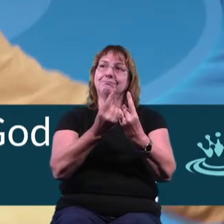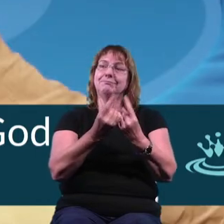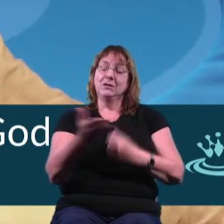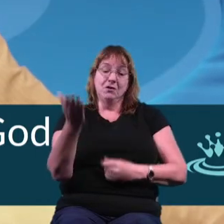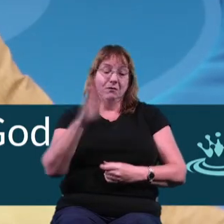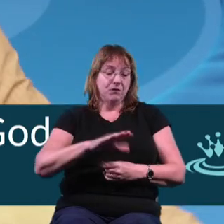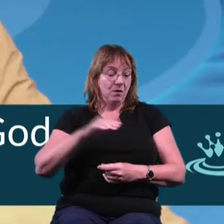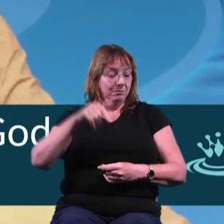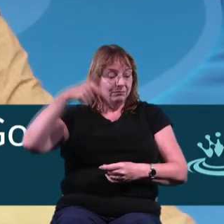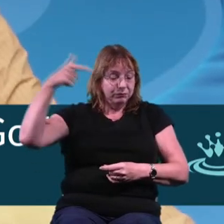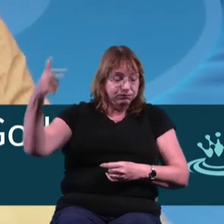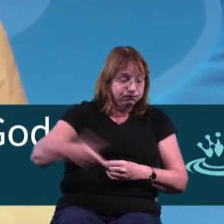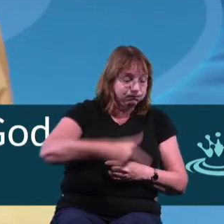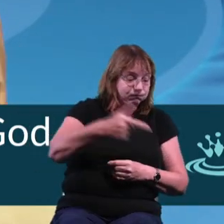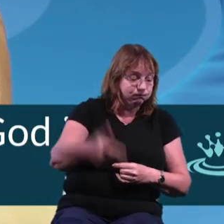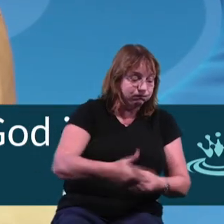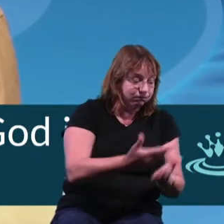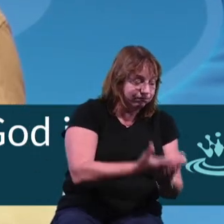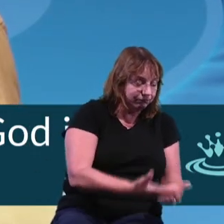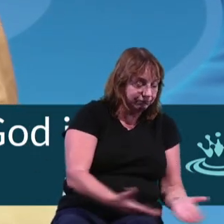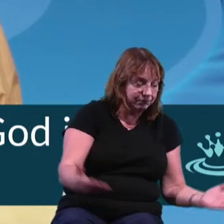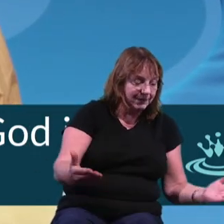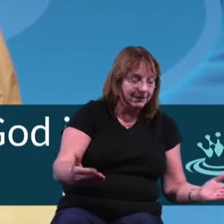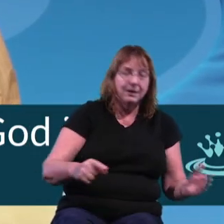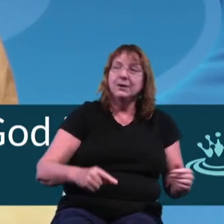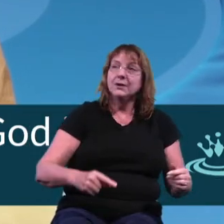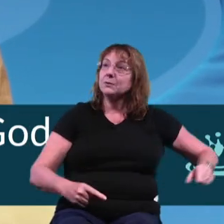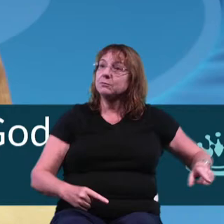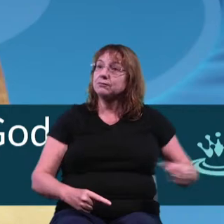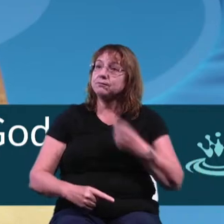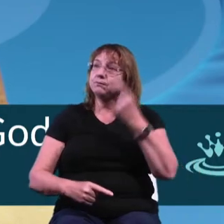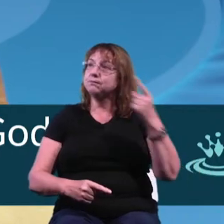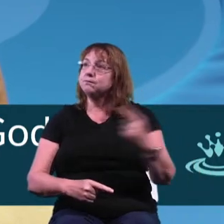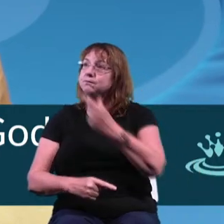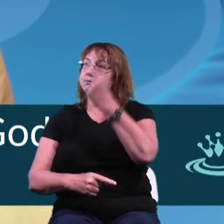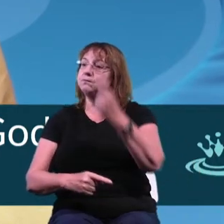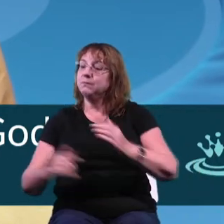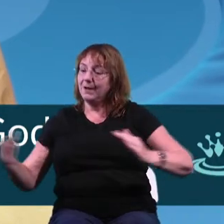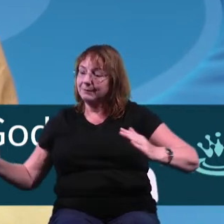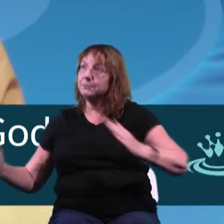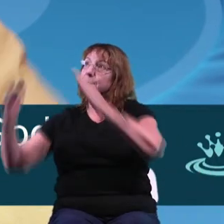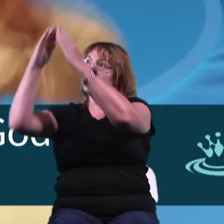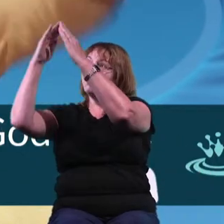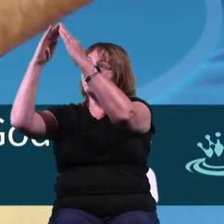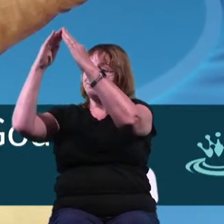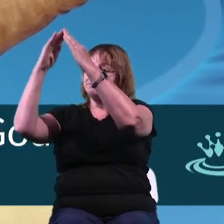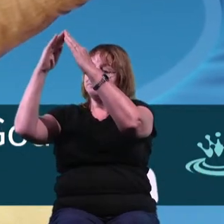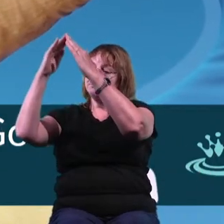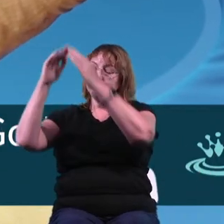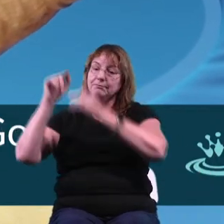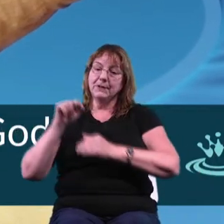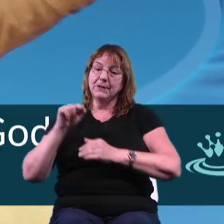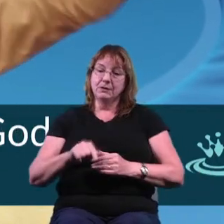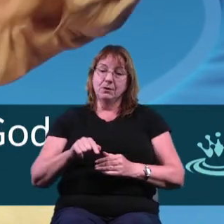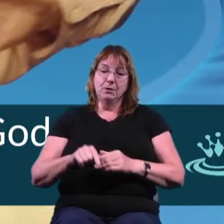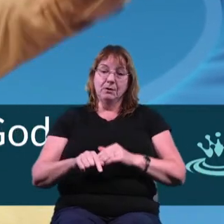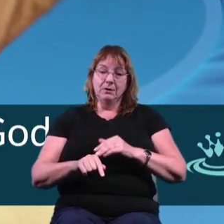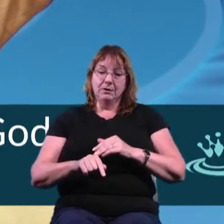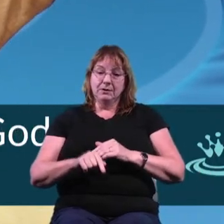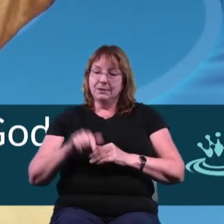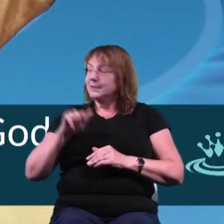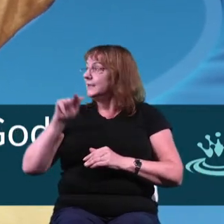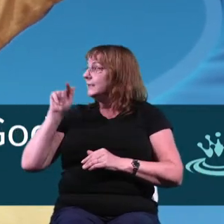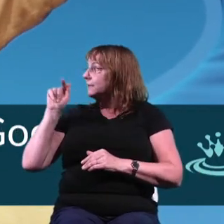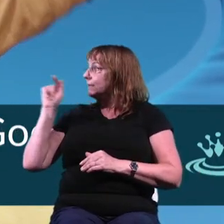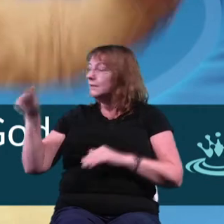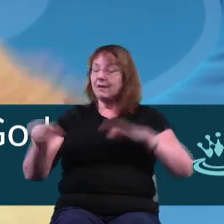From the lowest, the depths, to the highest, the peaks, the mountain peaks. Just over here on my left is